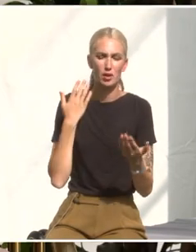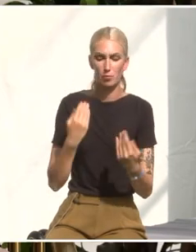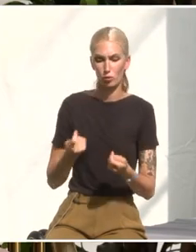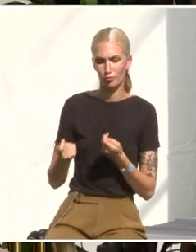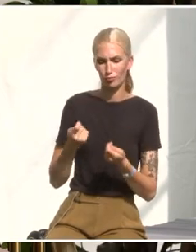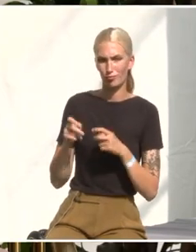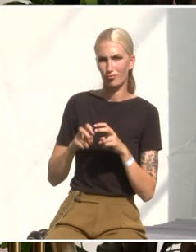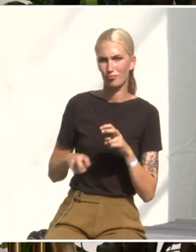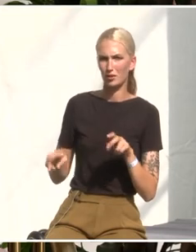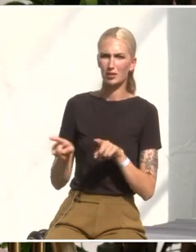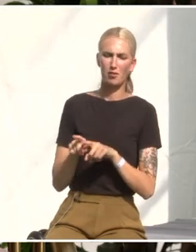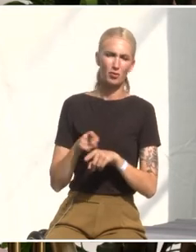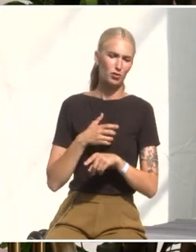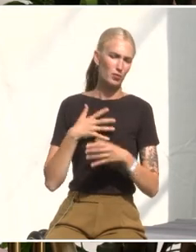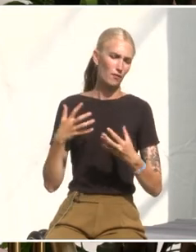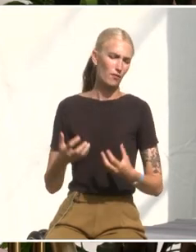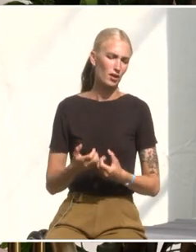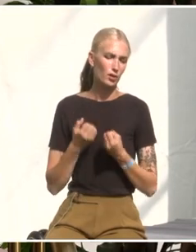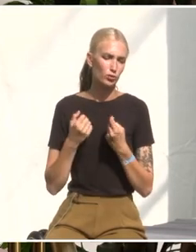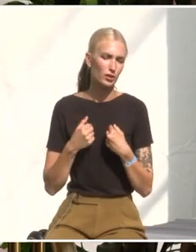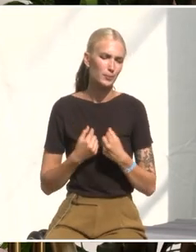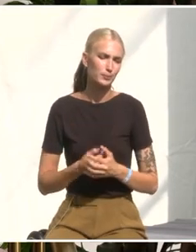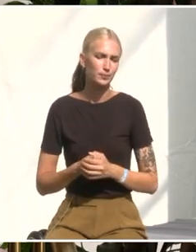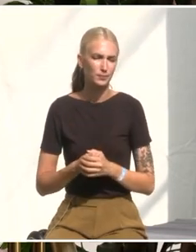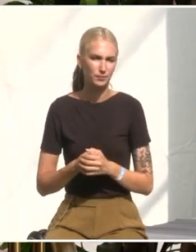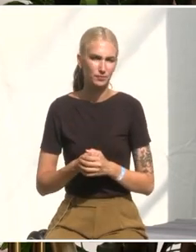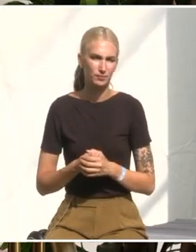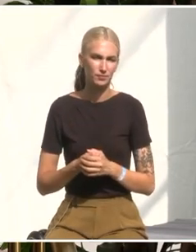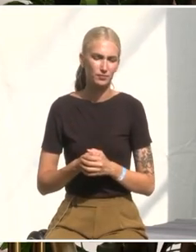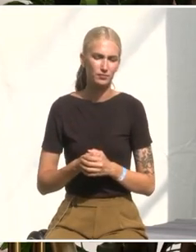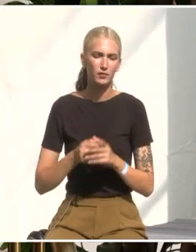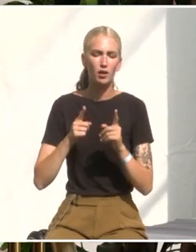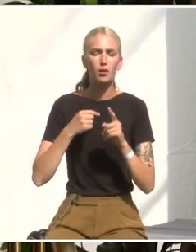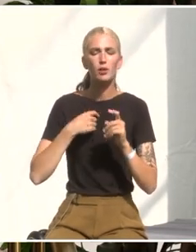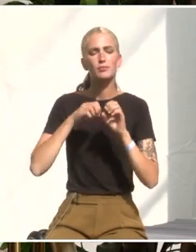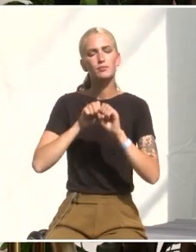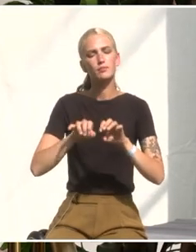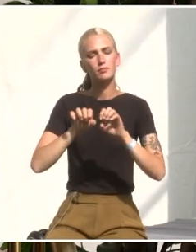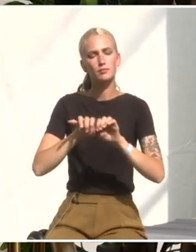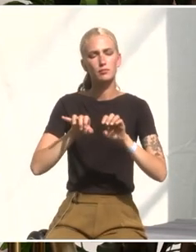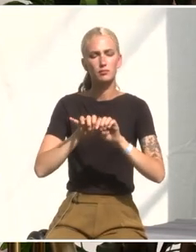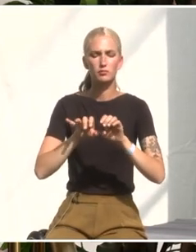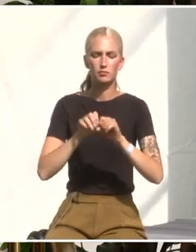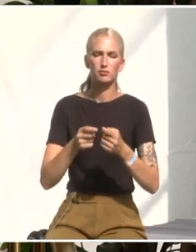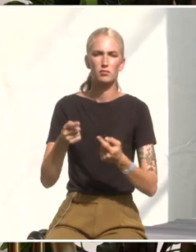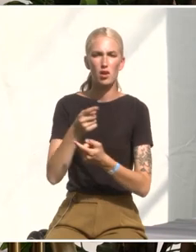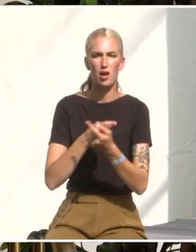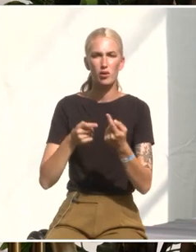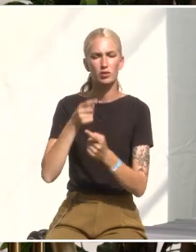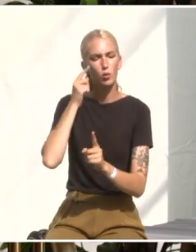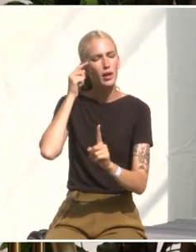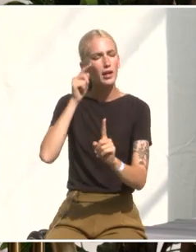of a challenge also for me as well. But let me tell you that our discussion goals, and then we'll